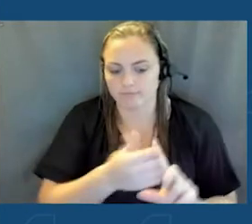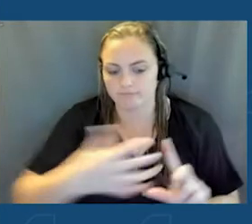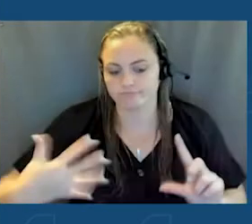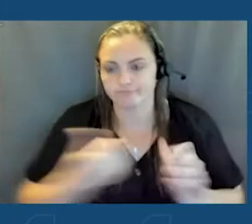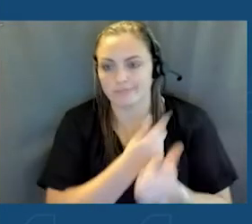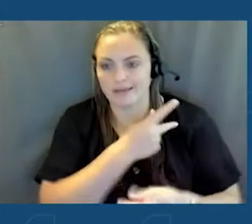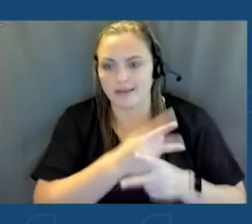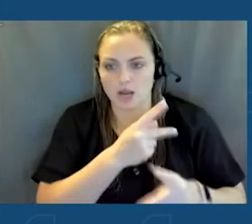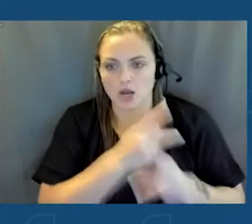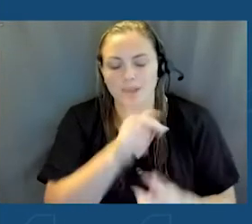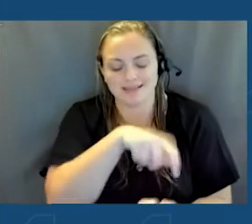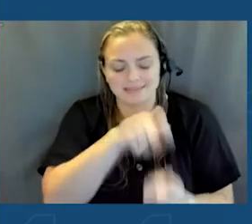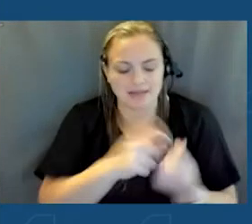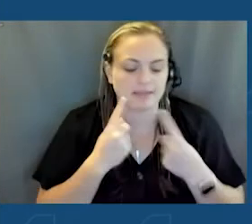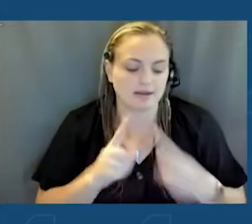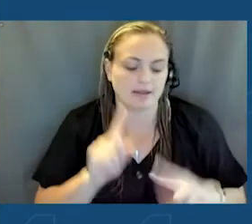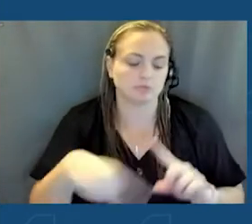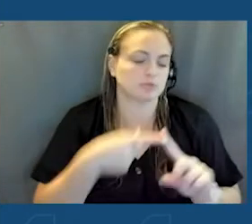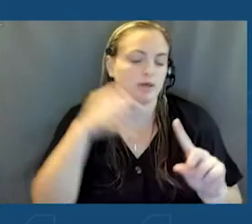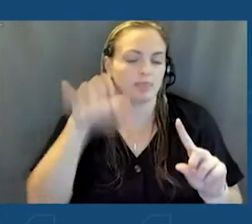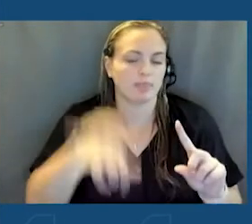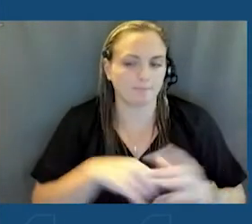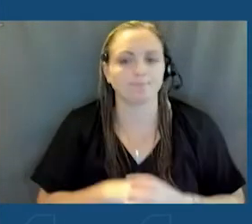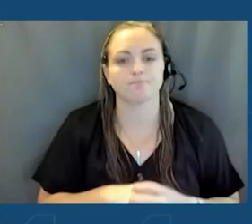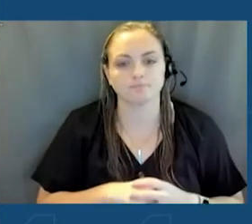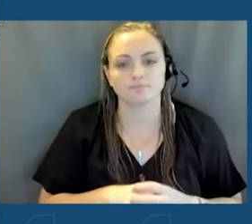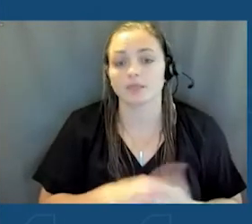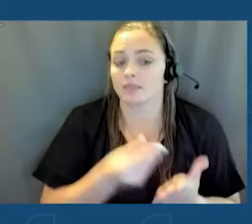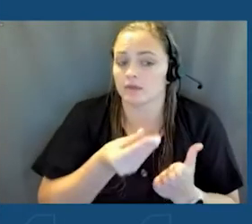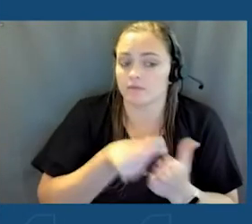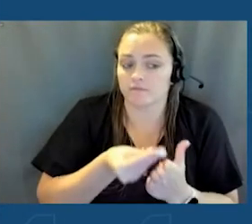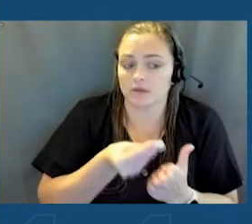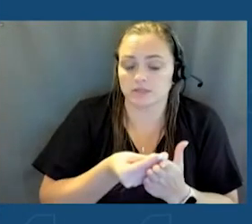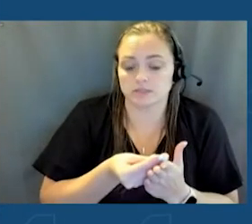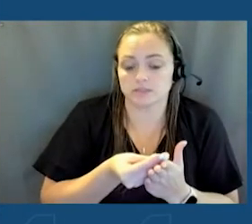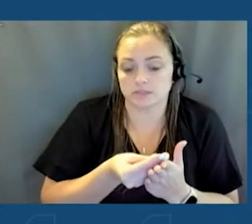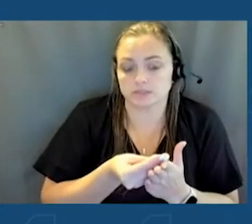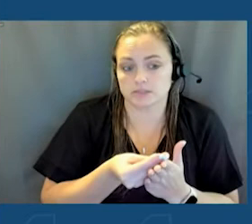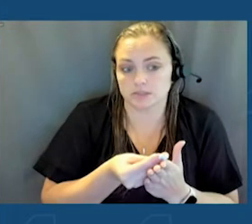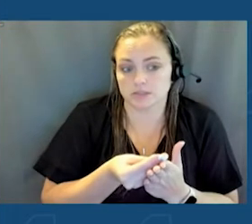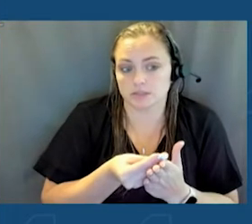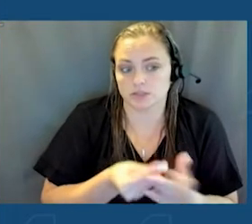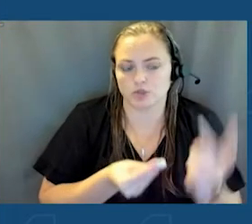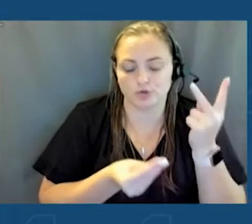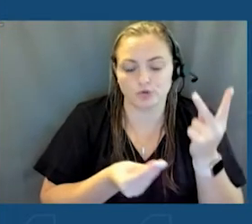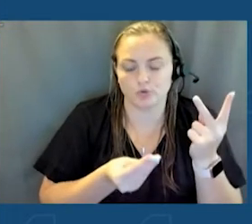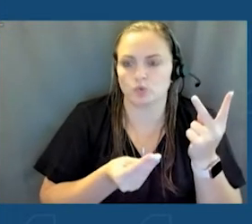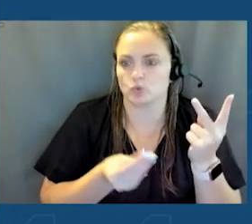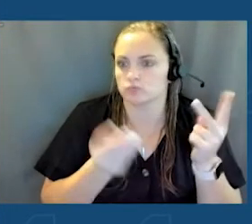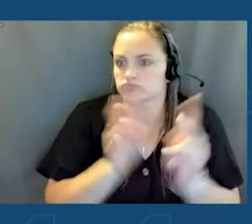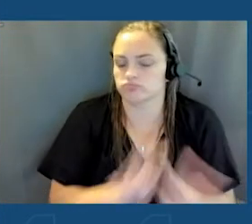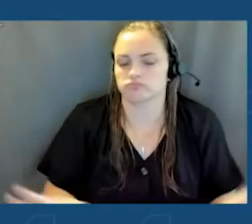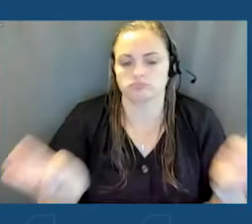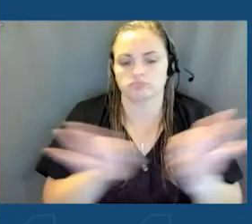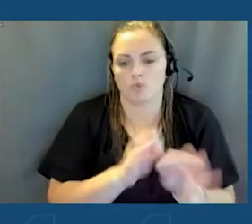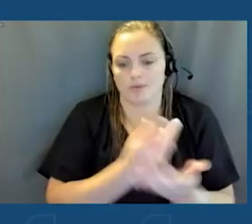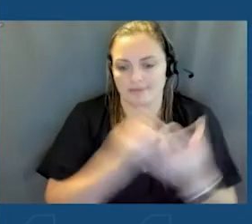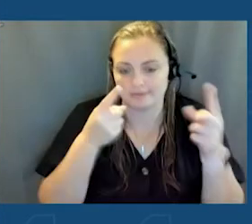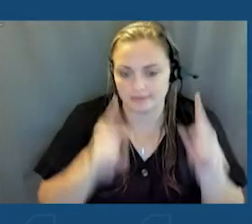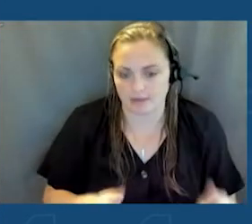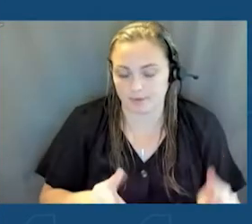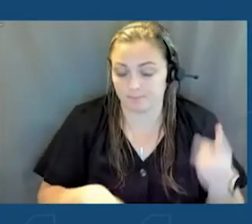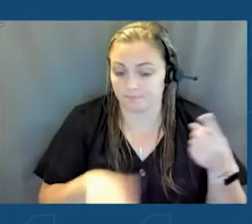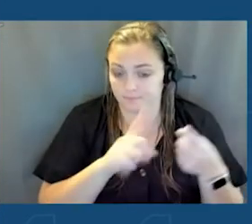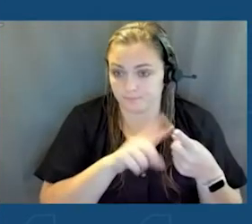what today's announcement's about. These funds make 2 crucial initiatives possible. One, a